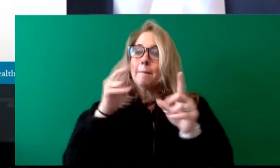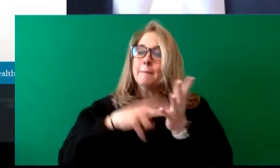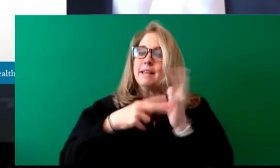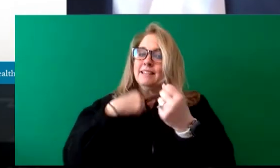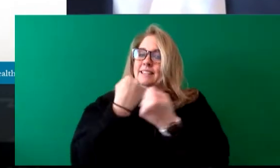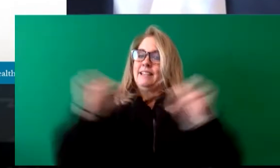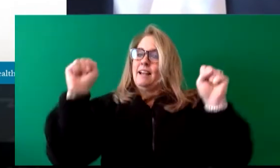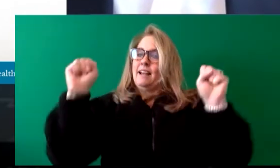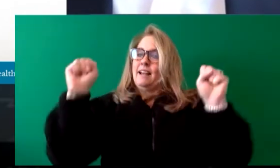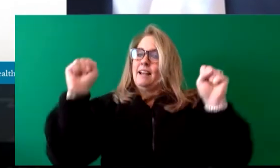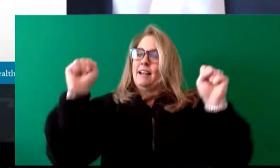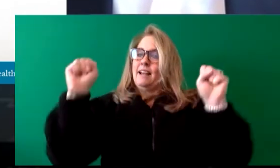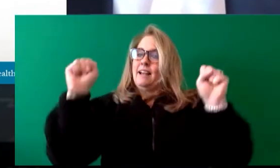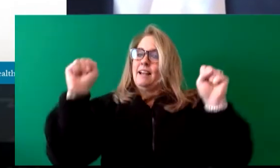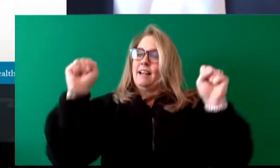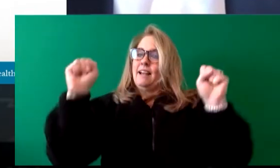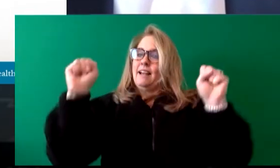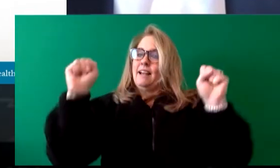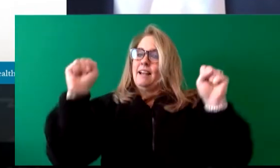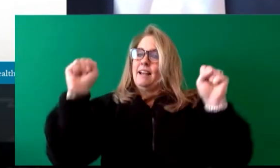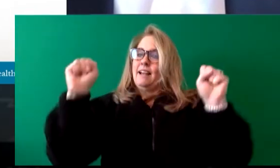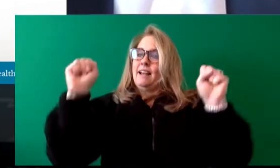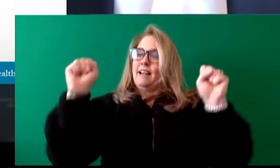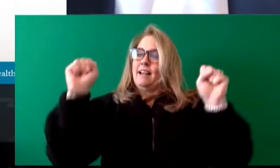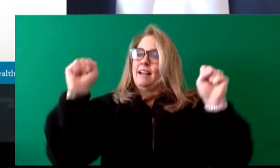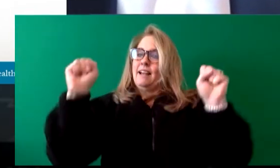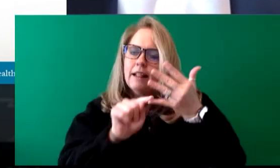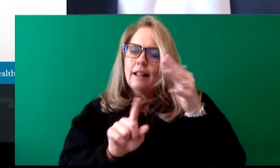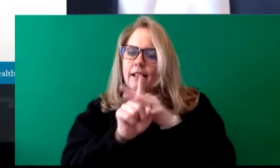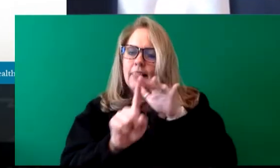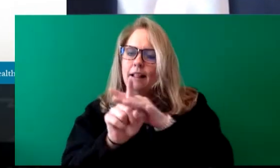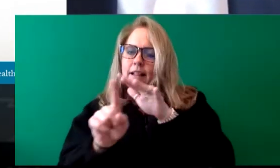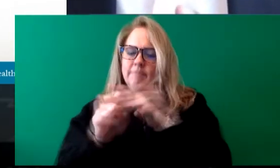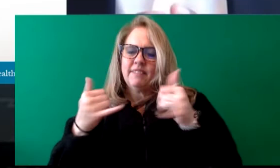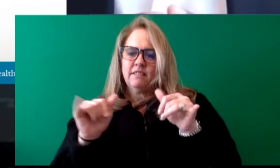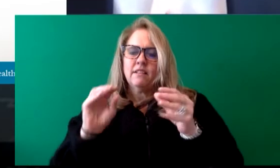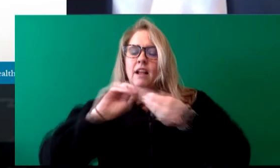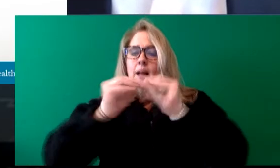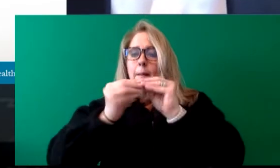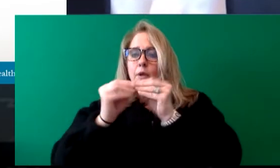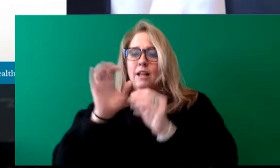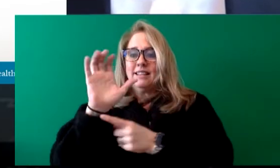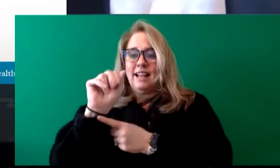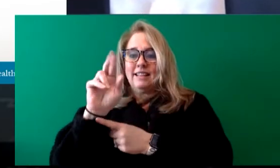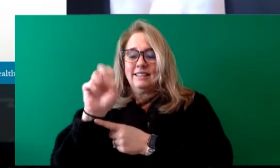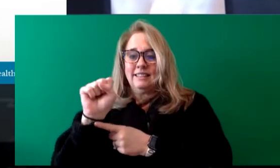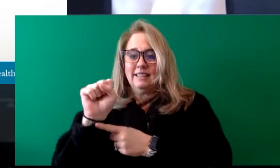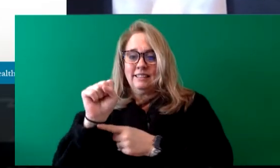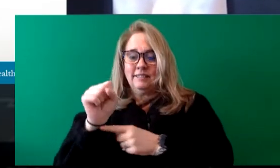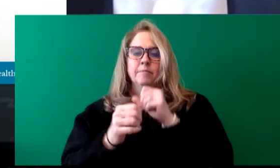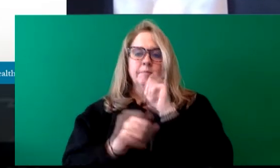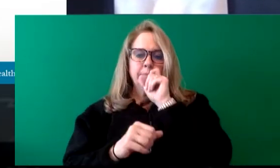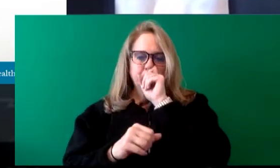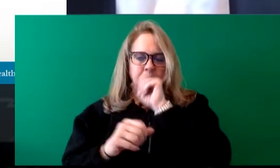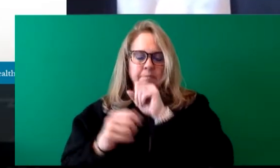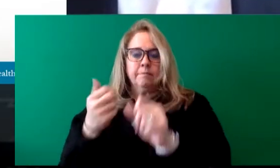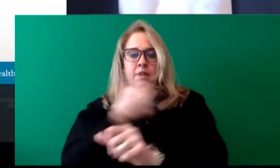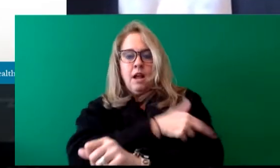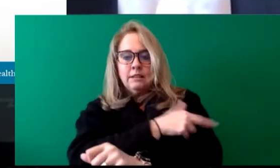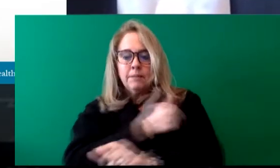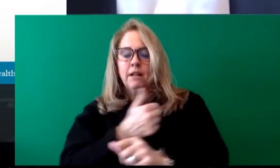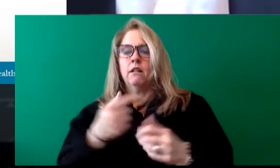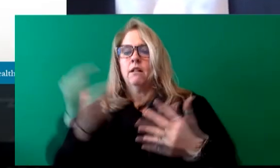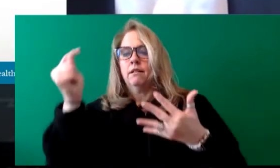will talk a little bit about the data and the decreasing number of cases, hospitalizations, and death, we still need to